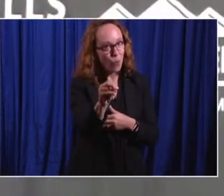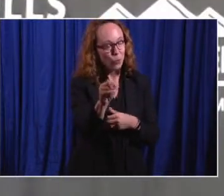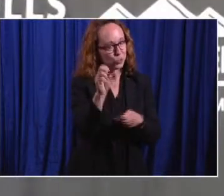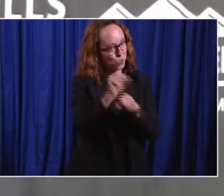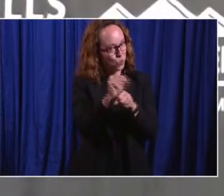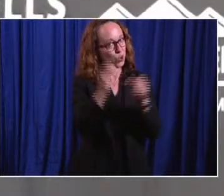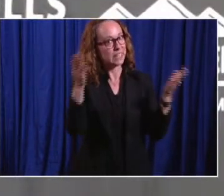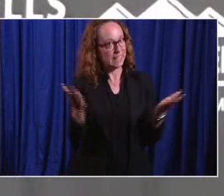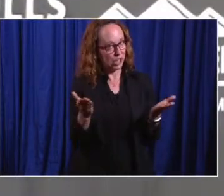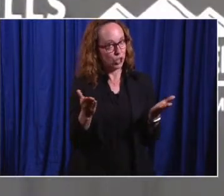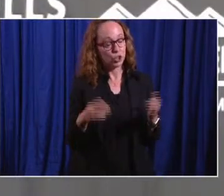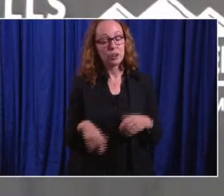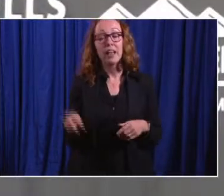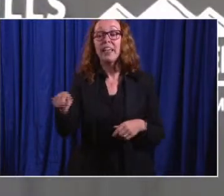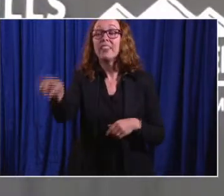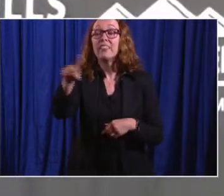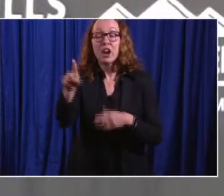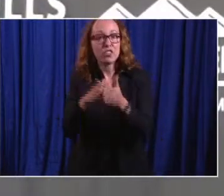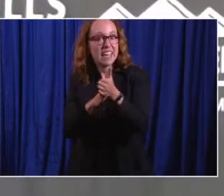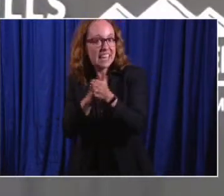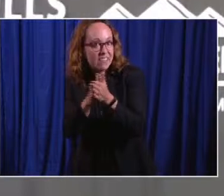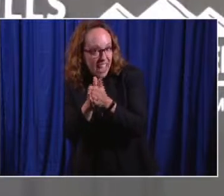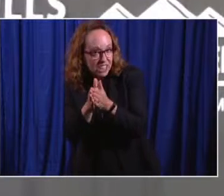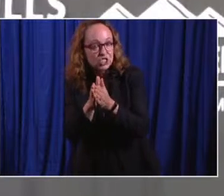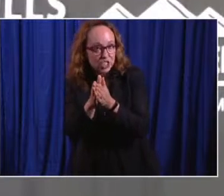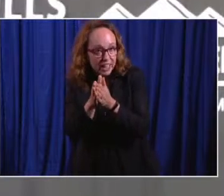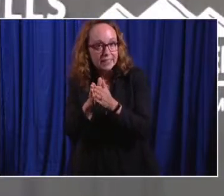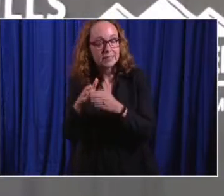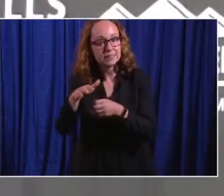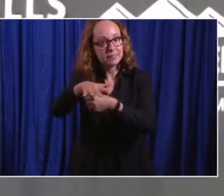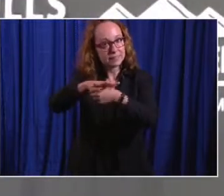mention that they're in the Innovation District, the combination between